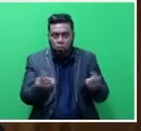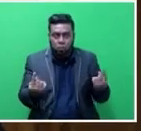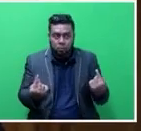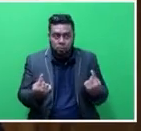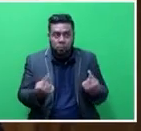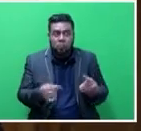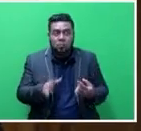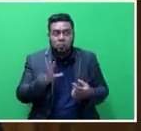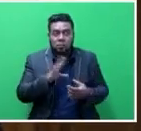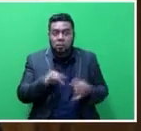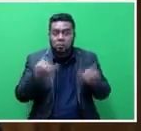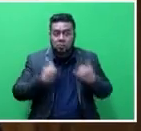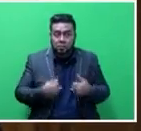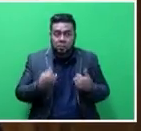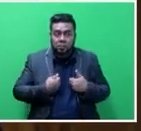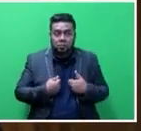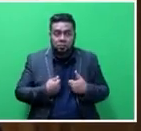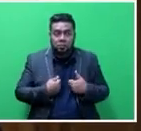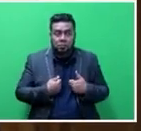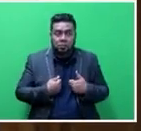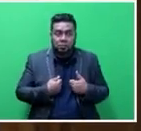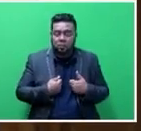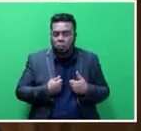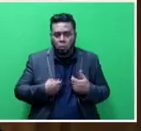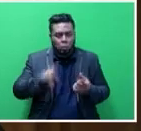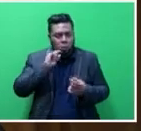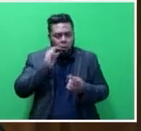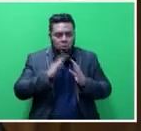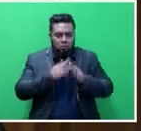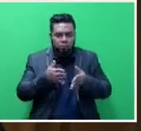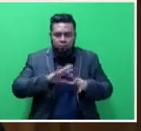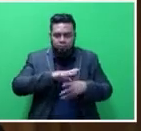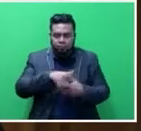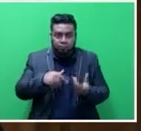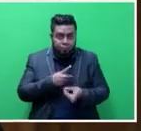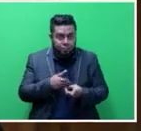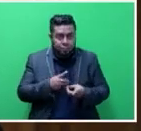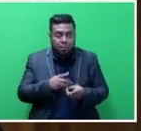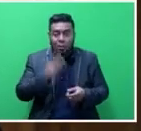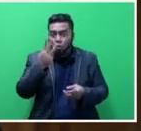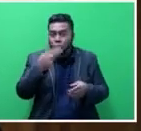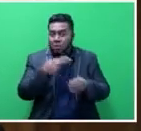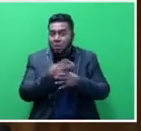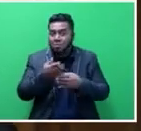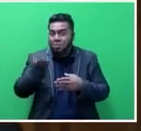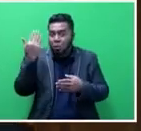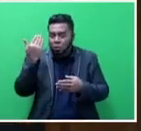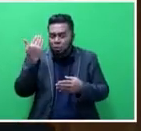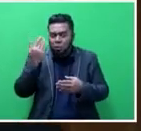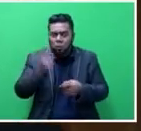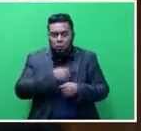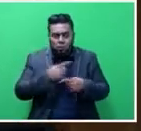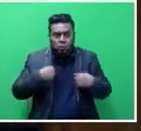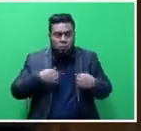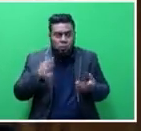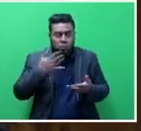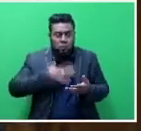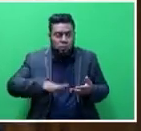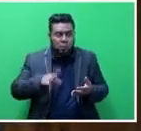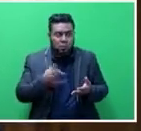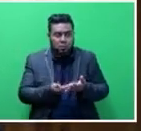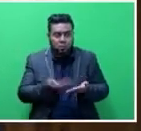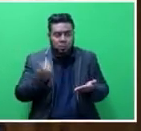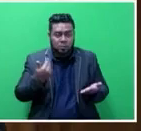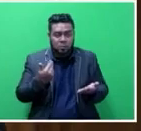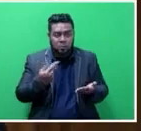that its implementation would be chaotic. Just 3 months ago, Mr. Speaker, when we wanted a removal